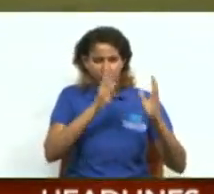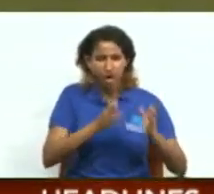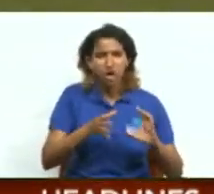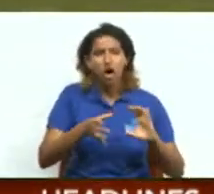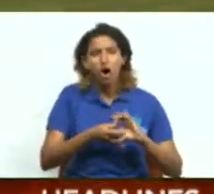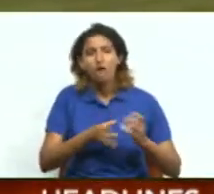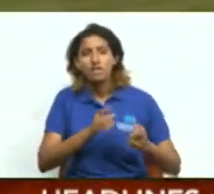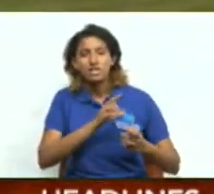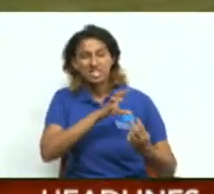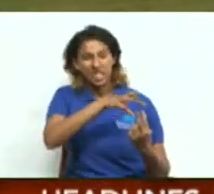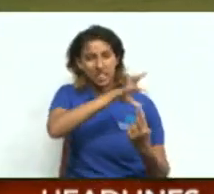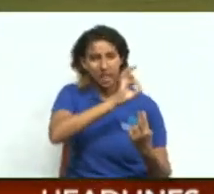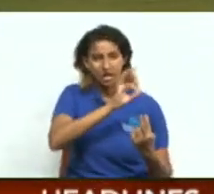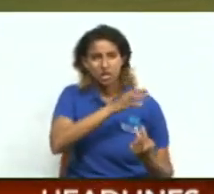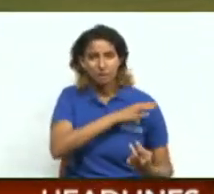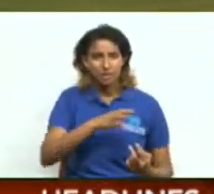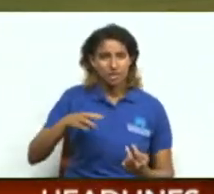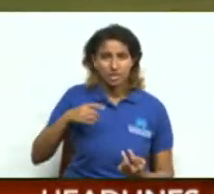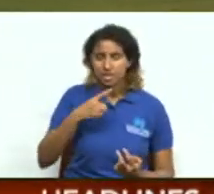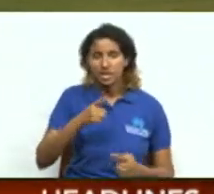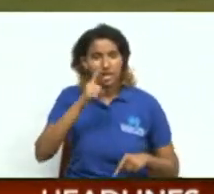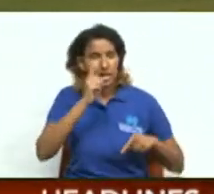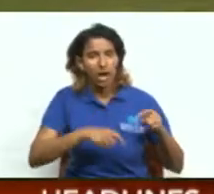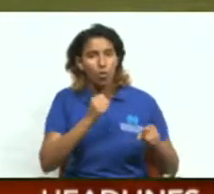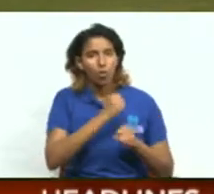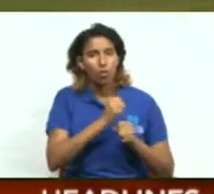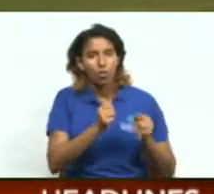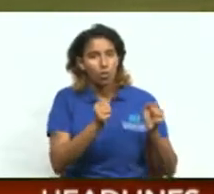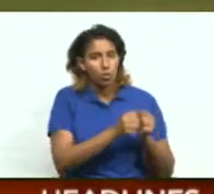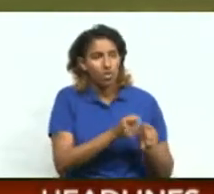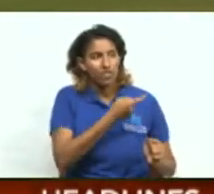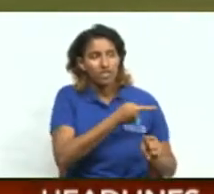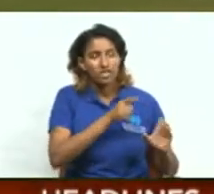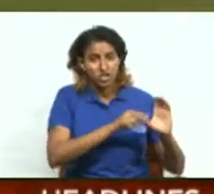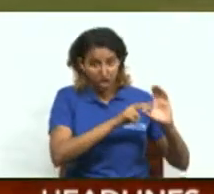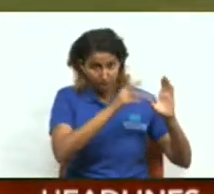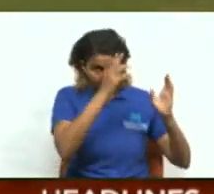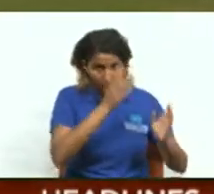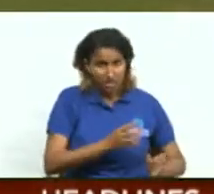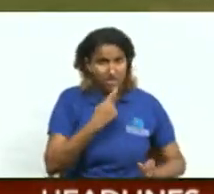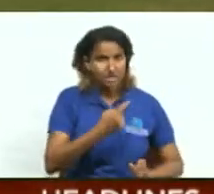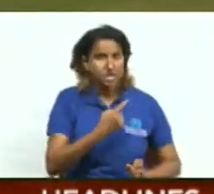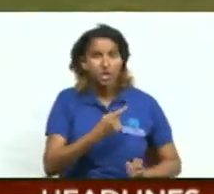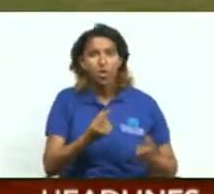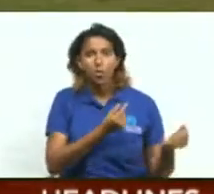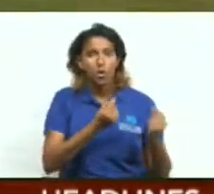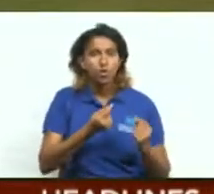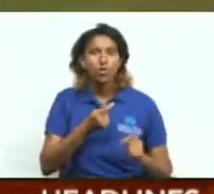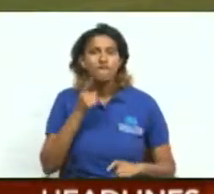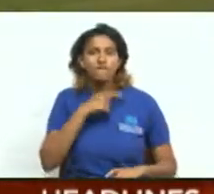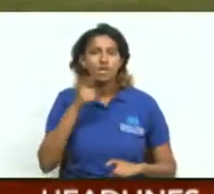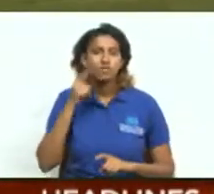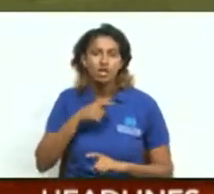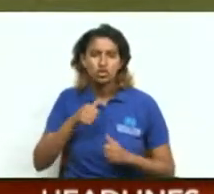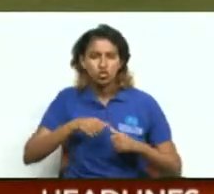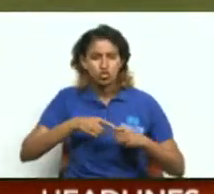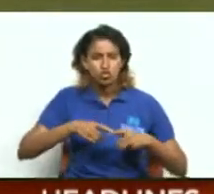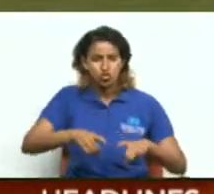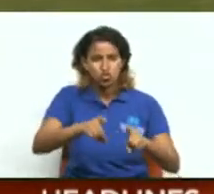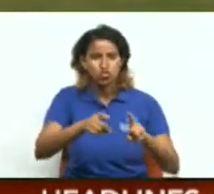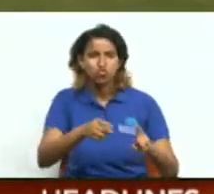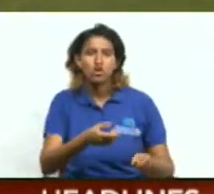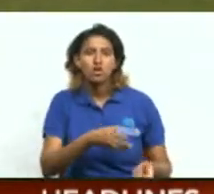said he could no longer work with the chairman of the under-19 selectors, who he alleges made false representations during the process of selecting TNT's captain for